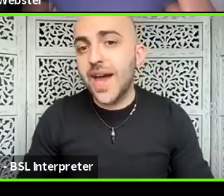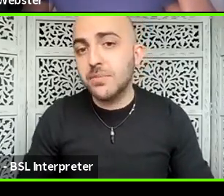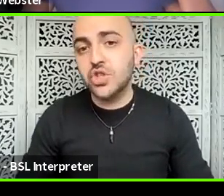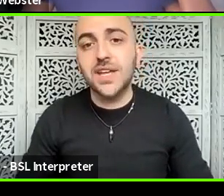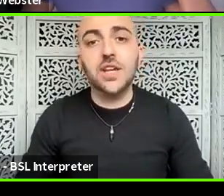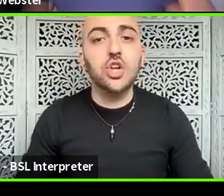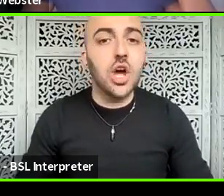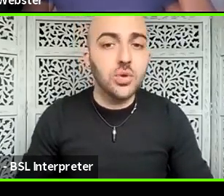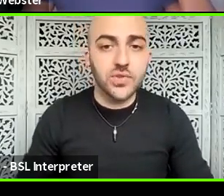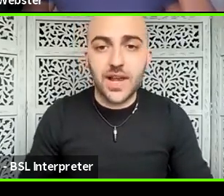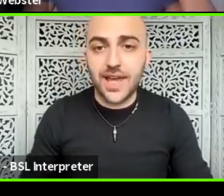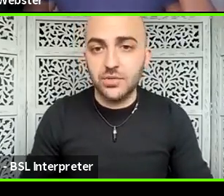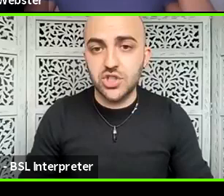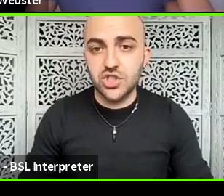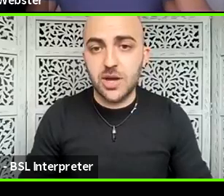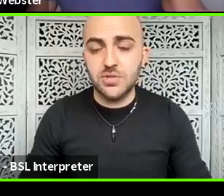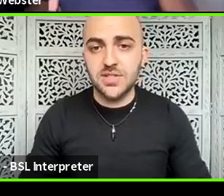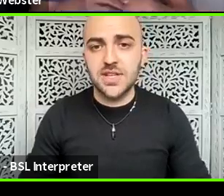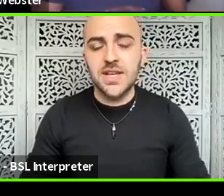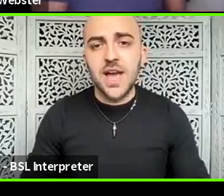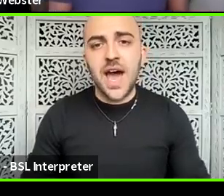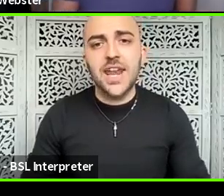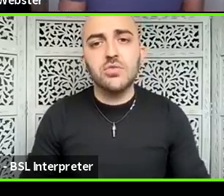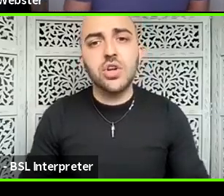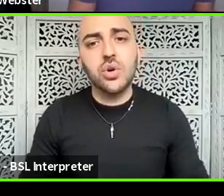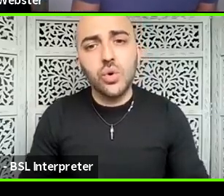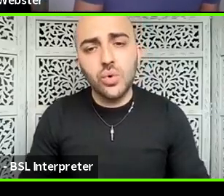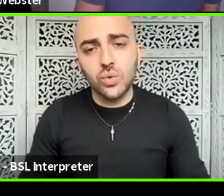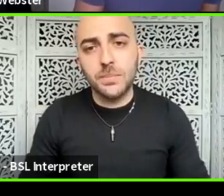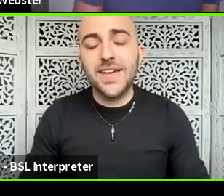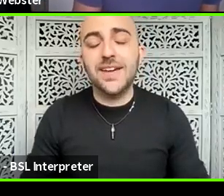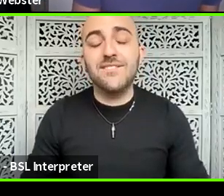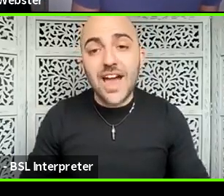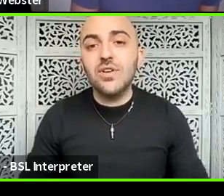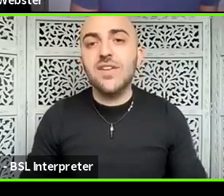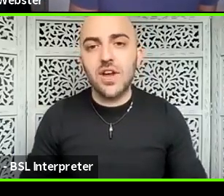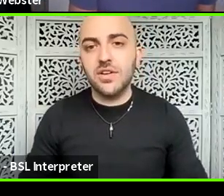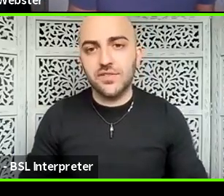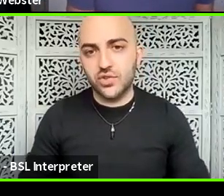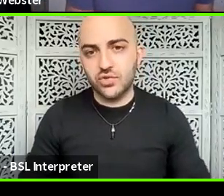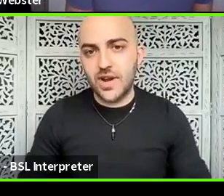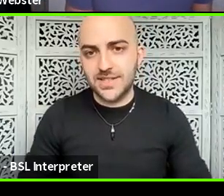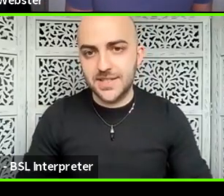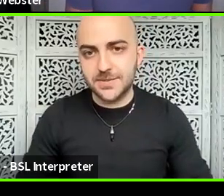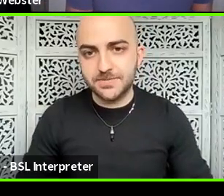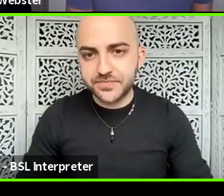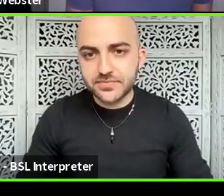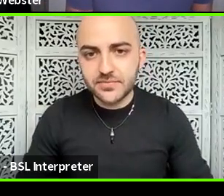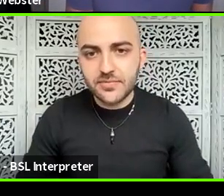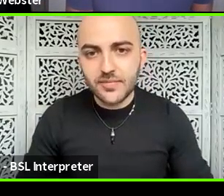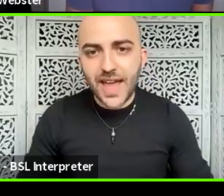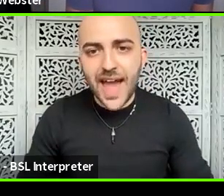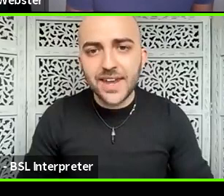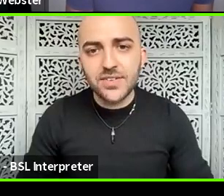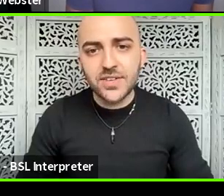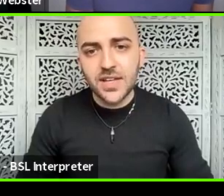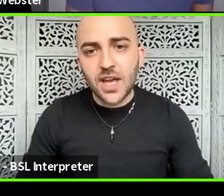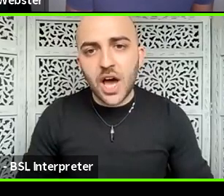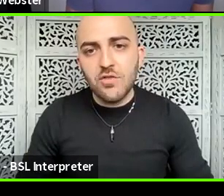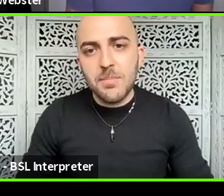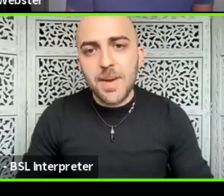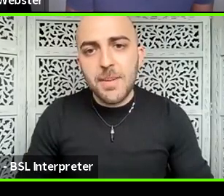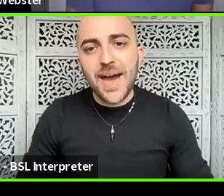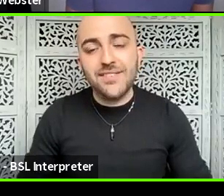accessible. No captioning, no sign language interpreters, and I recall being very, very frustrated.